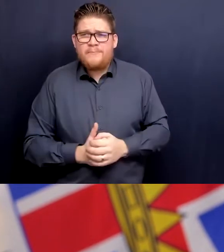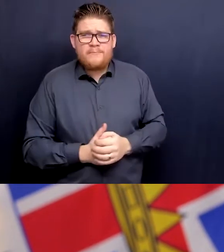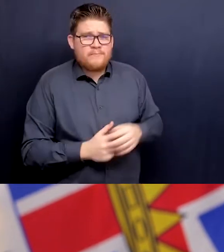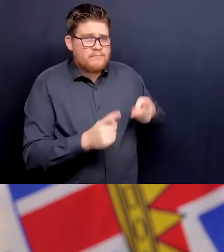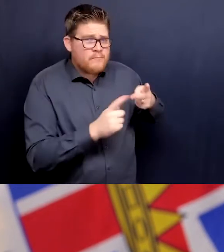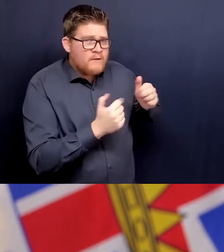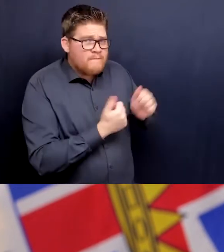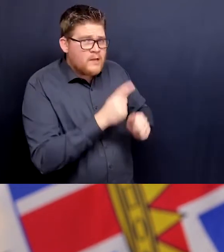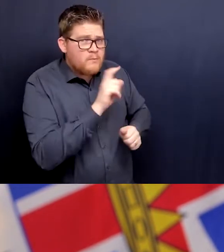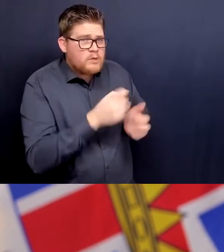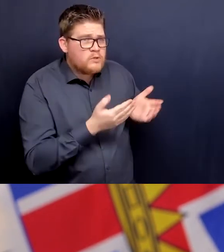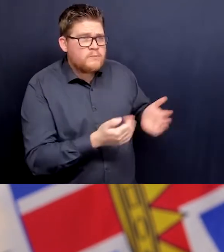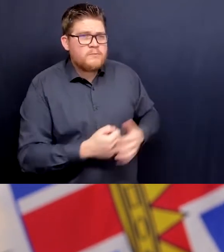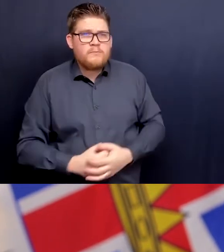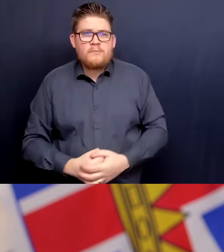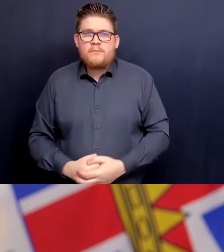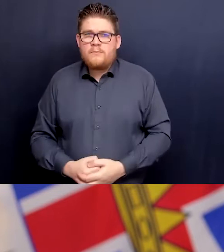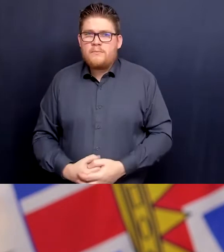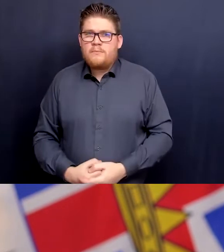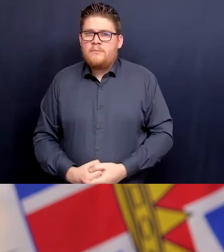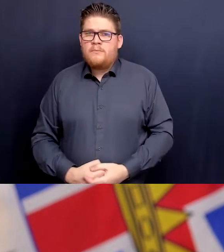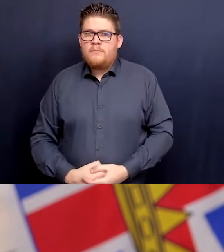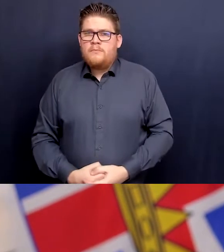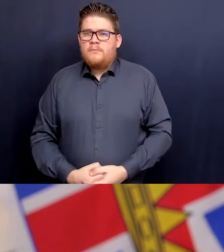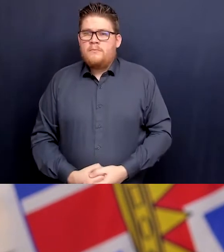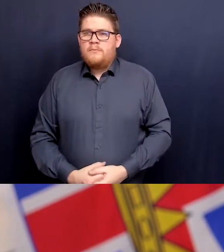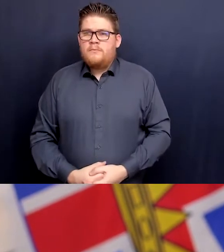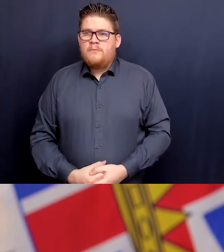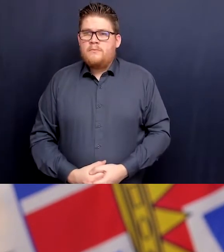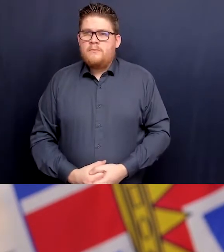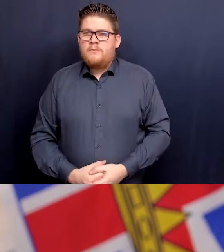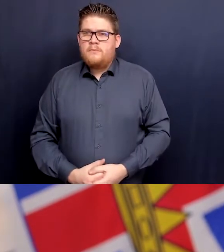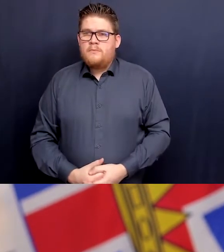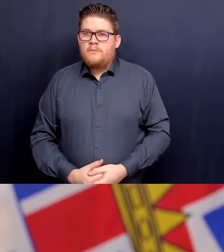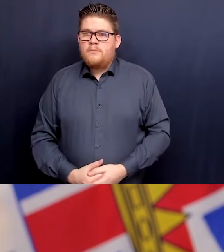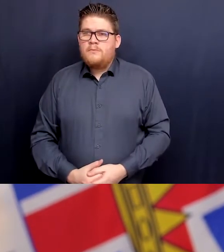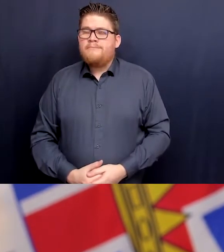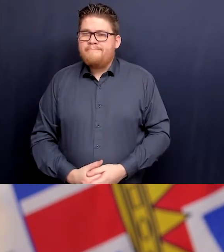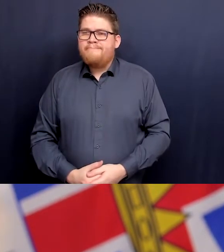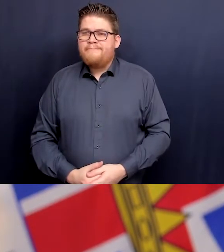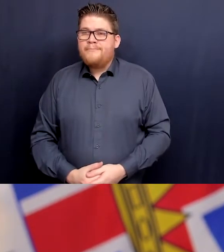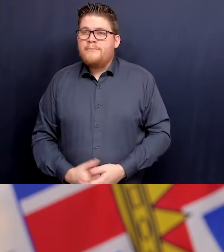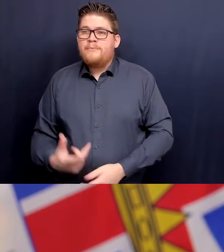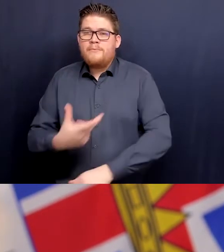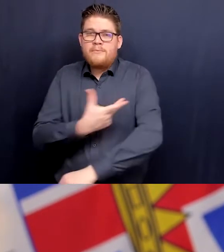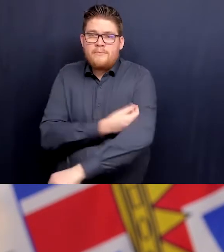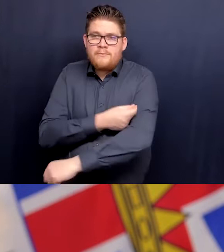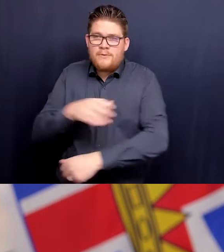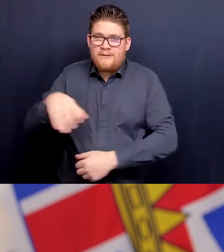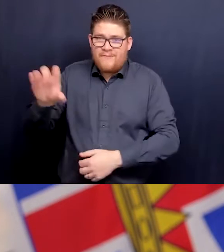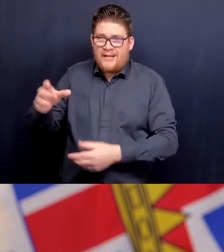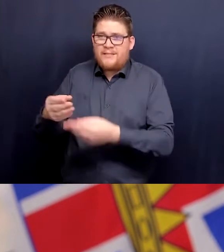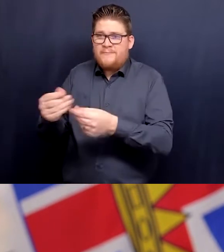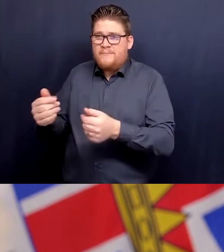Yeah, with more people dropping the mask, with the vaccine card requirement going away, hopefully COVID doesn't go